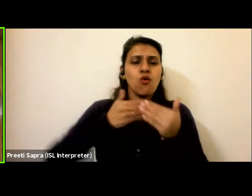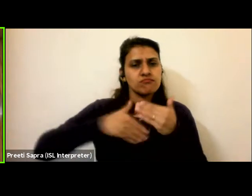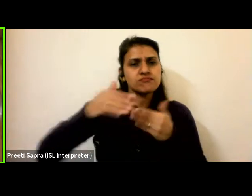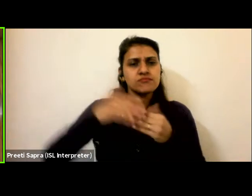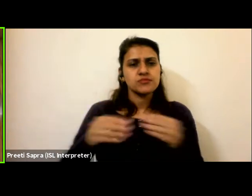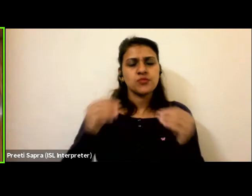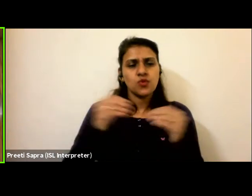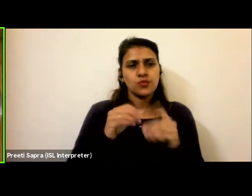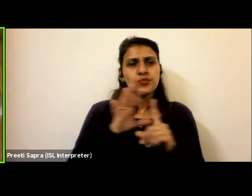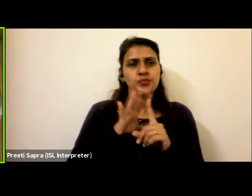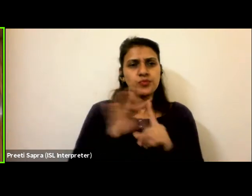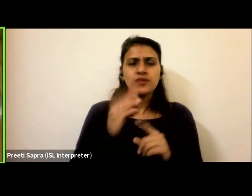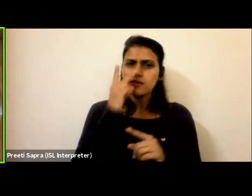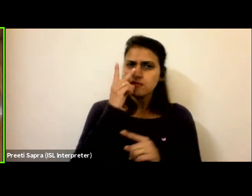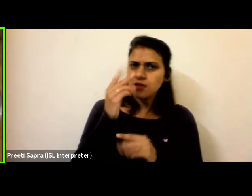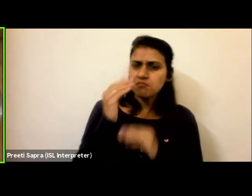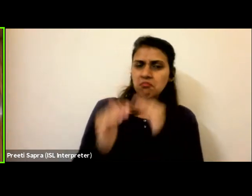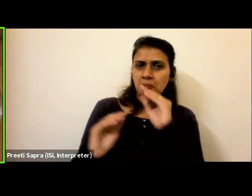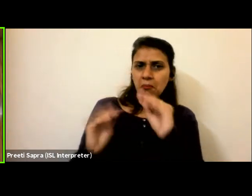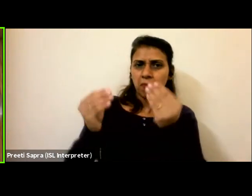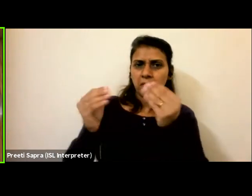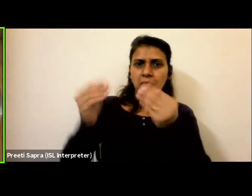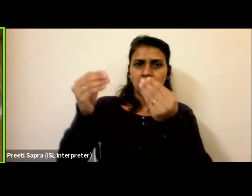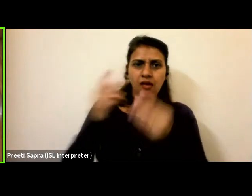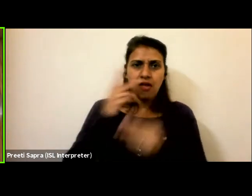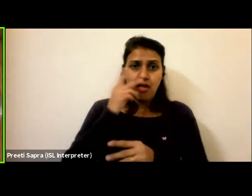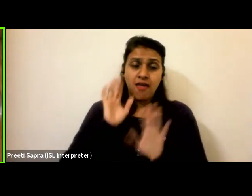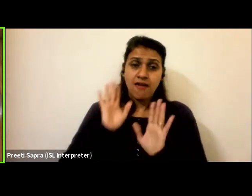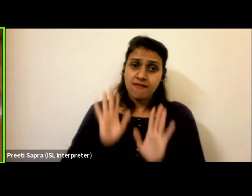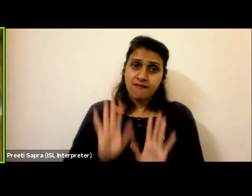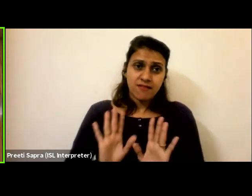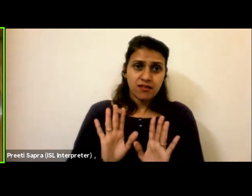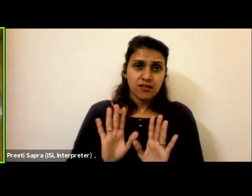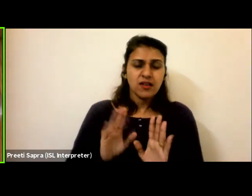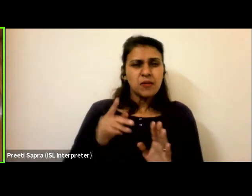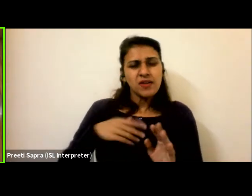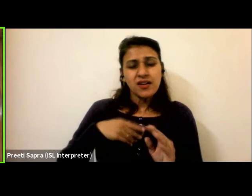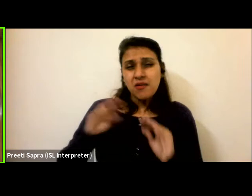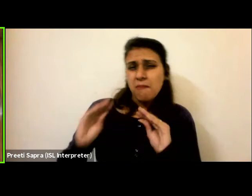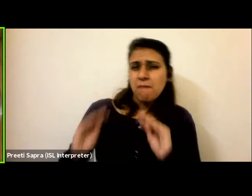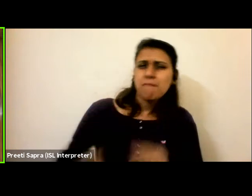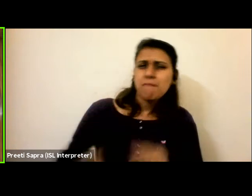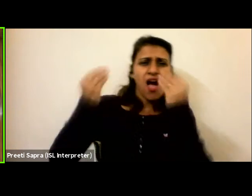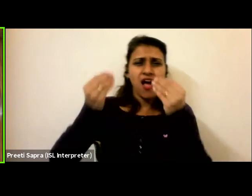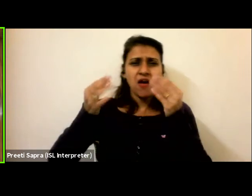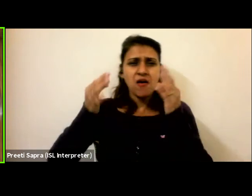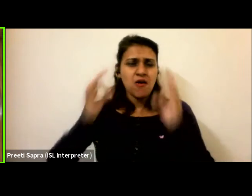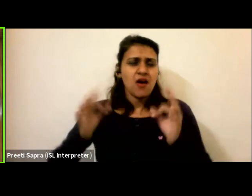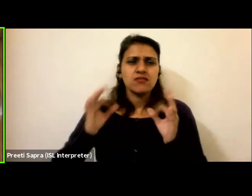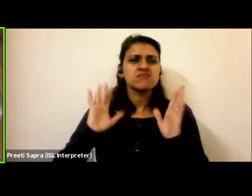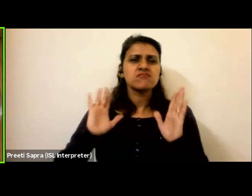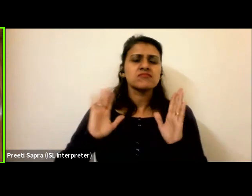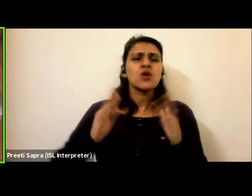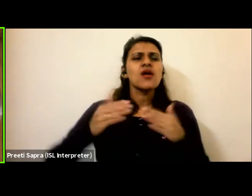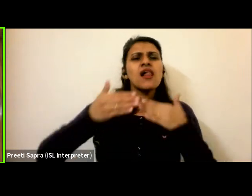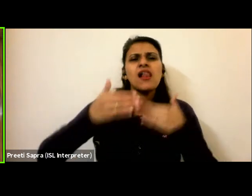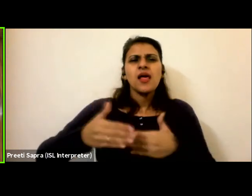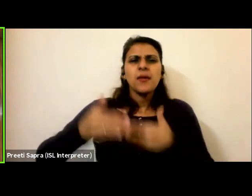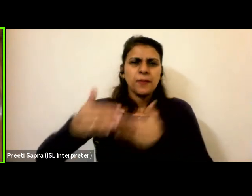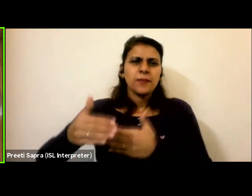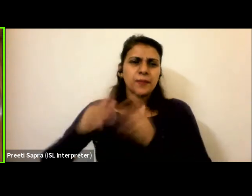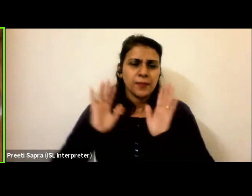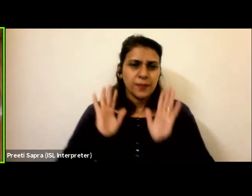We see progress, but this progress is limited to a few sectors and